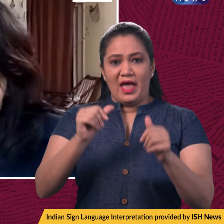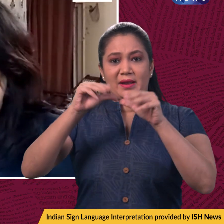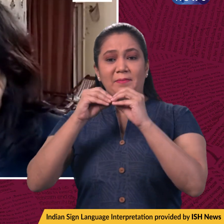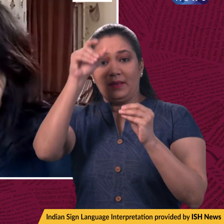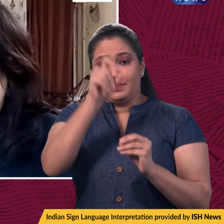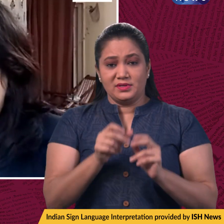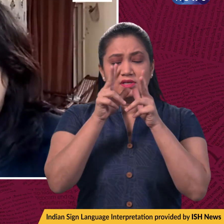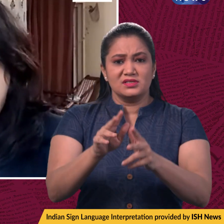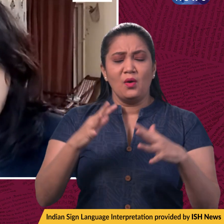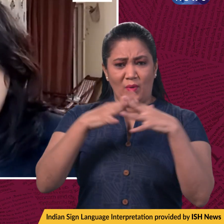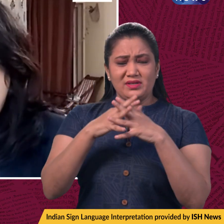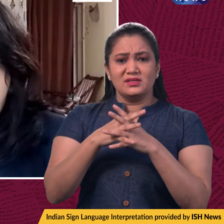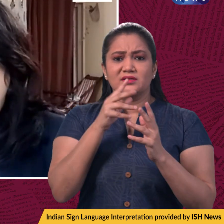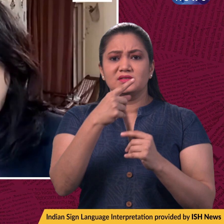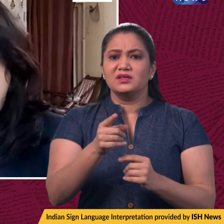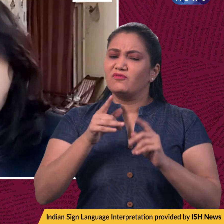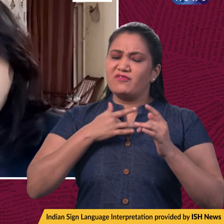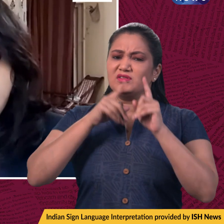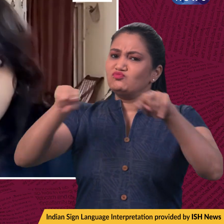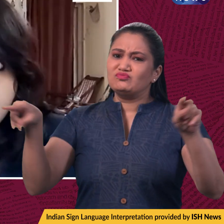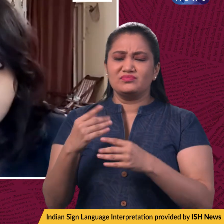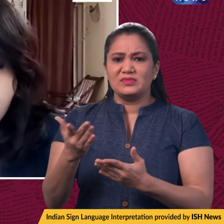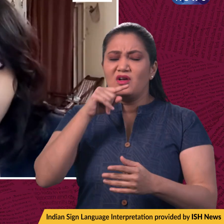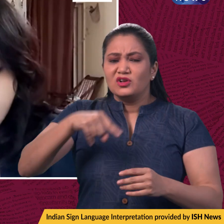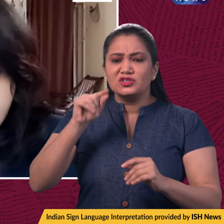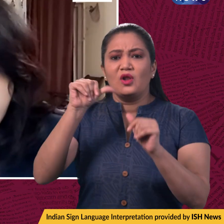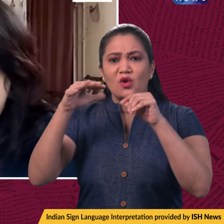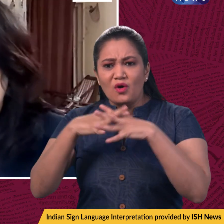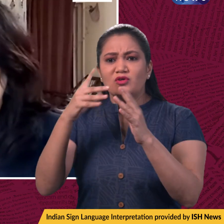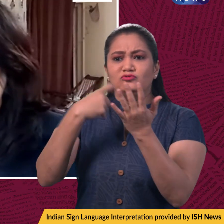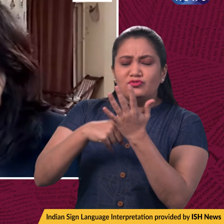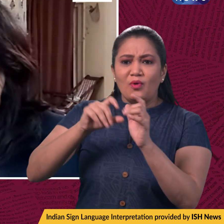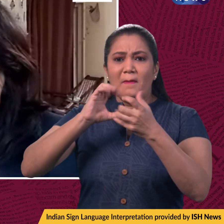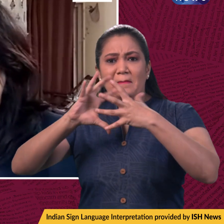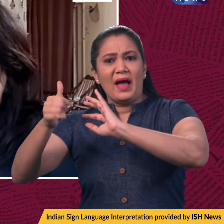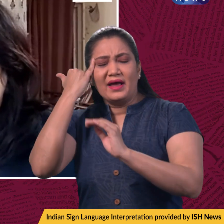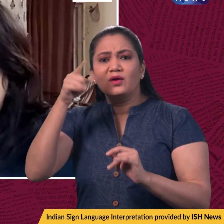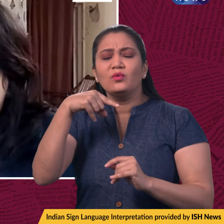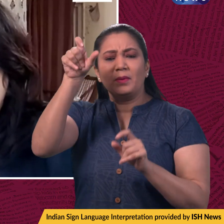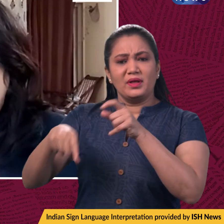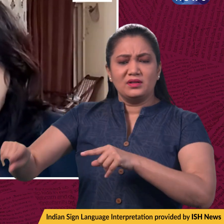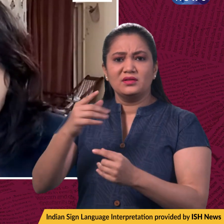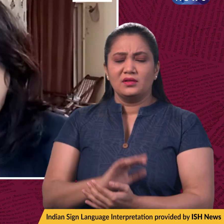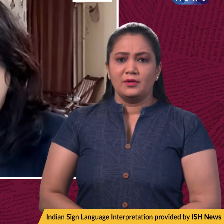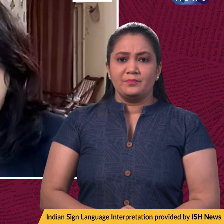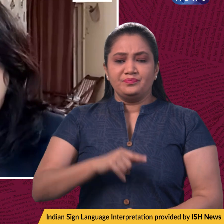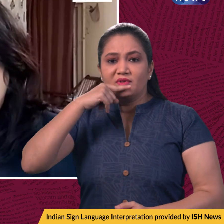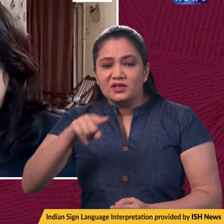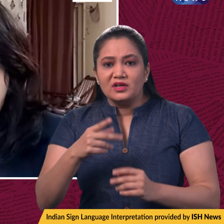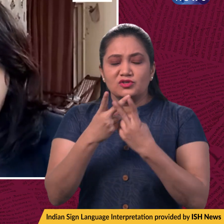Antony Blinken on Wednesday criticized a move by Russian lawmakers towards recognizing